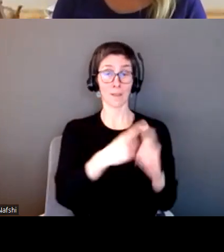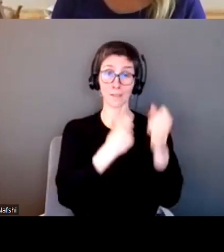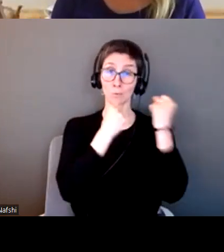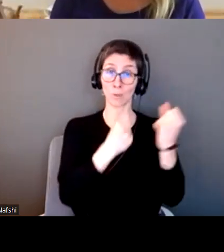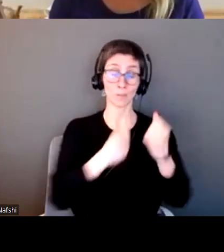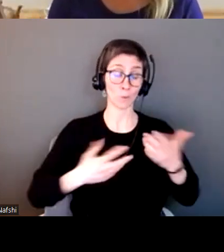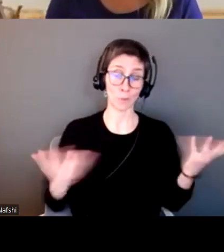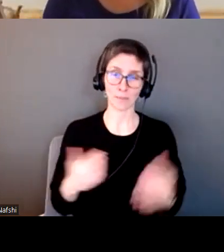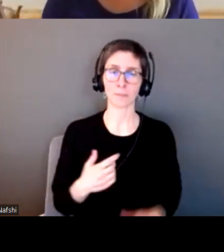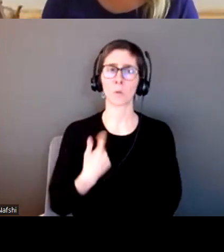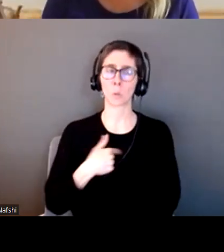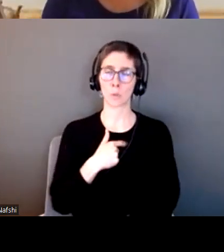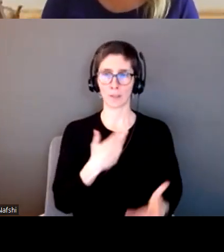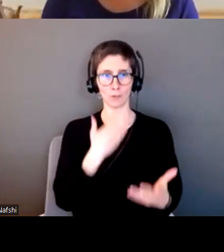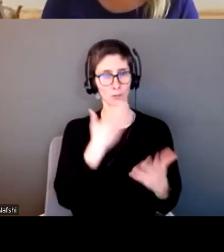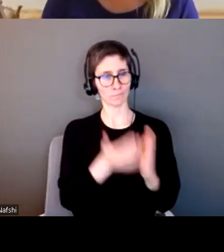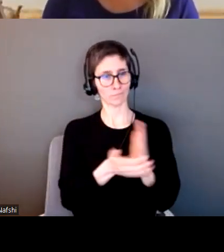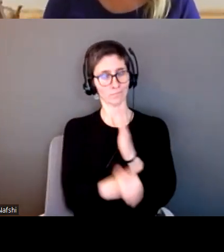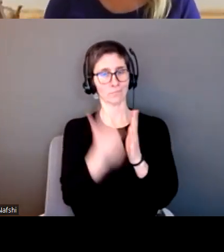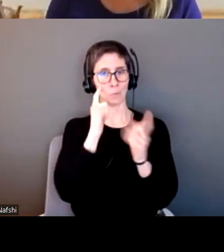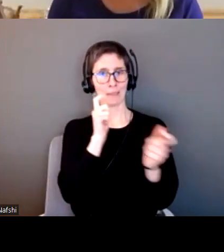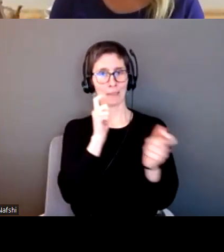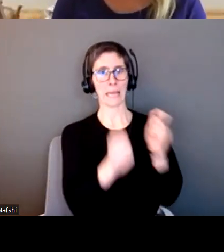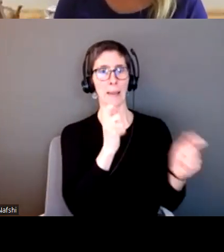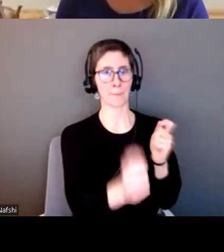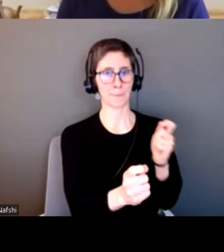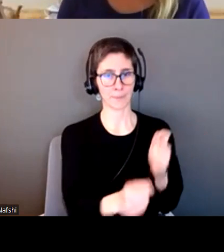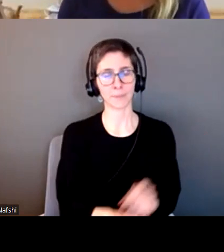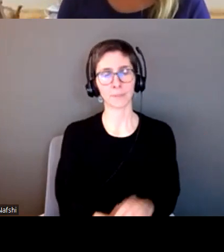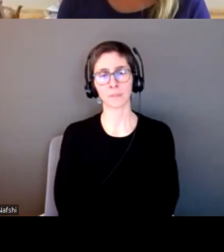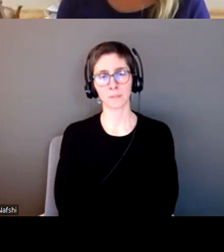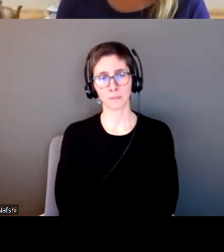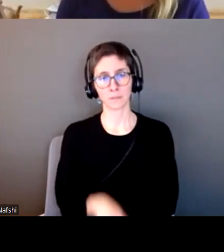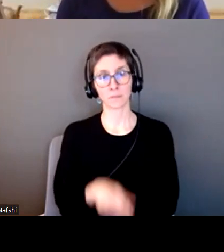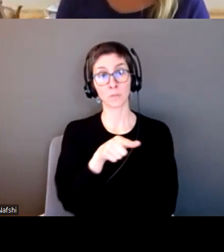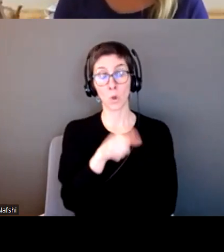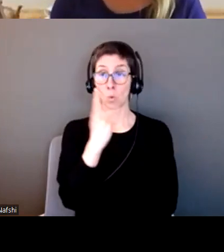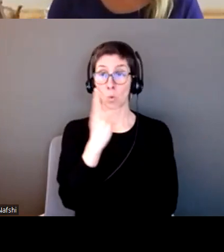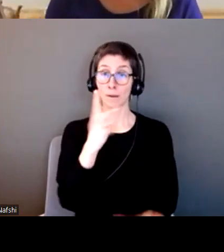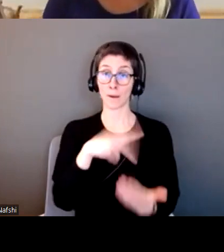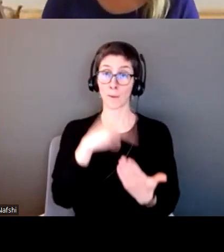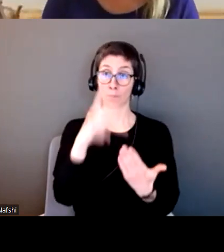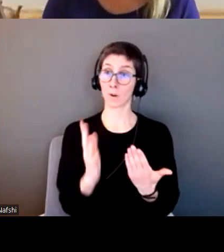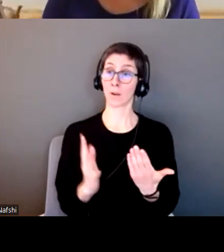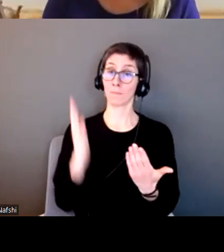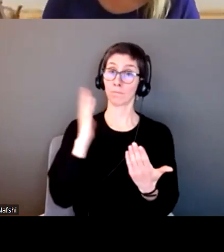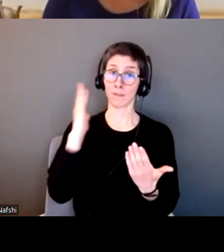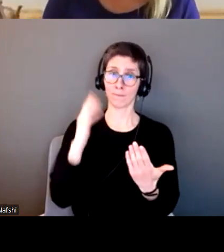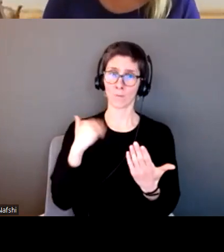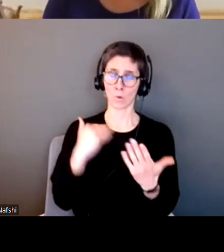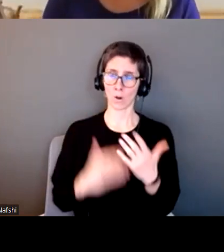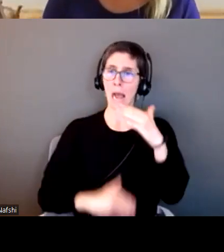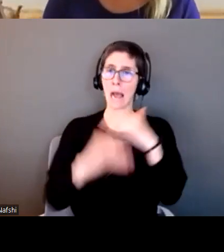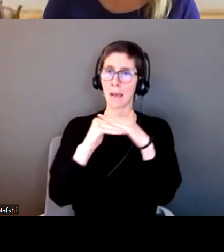ability to adapt. So the one program for our third state transitional housing has previously been sort of high threshold ceiling of